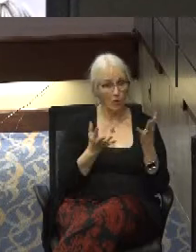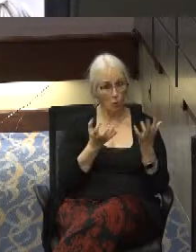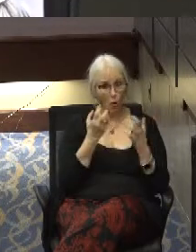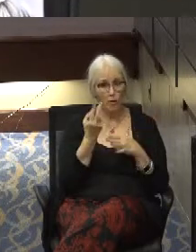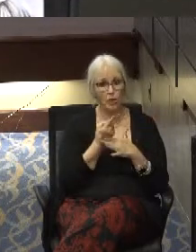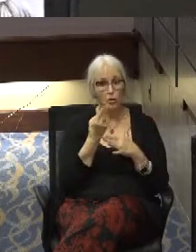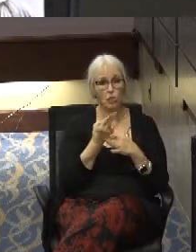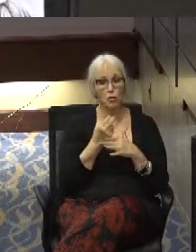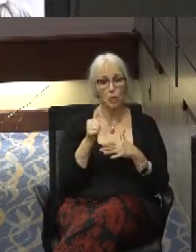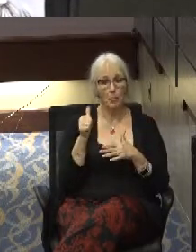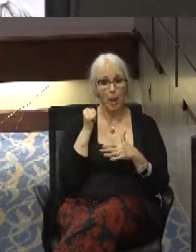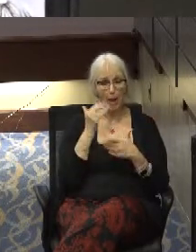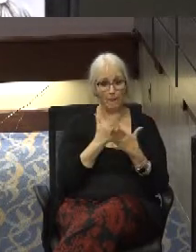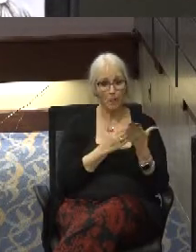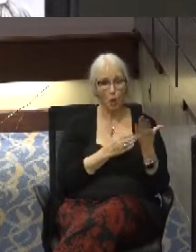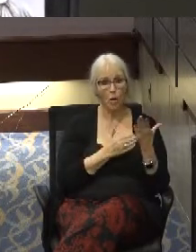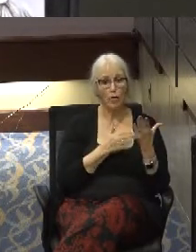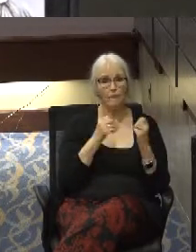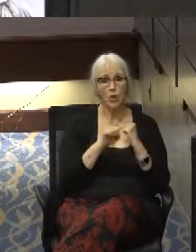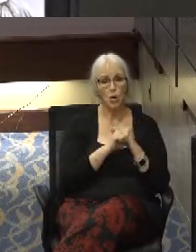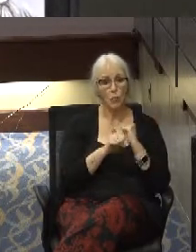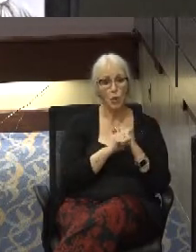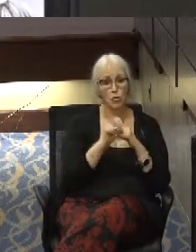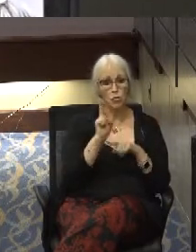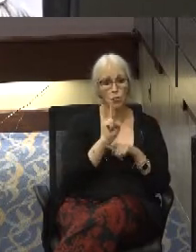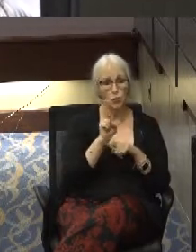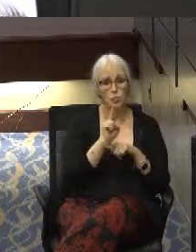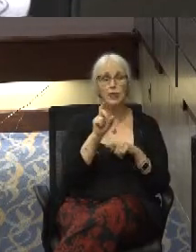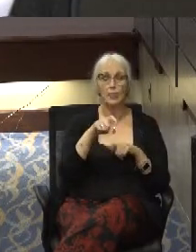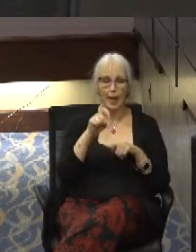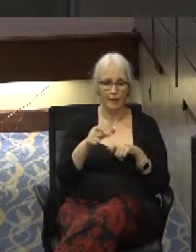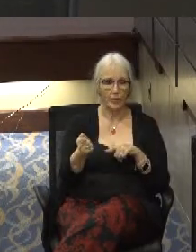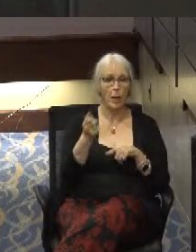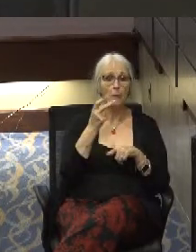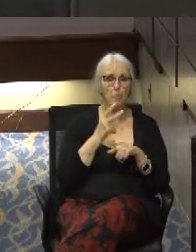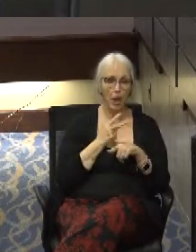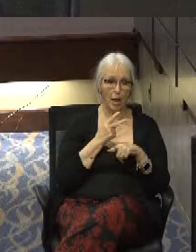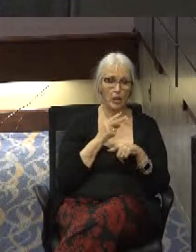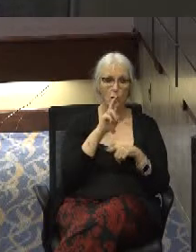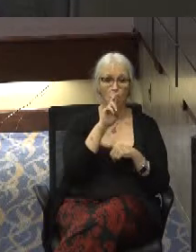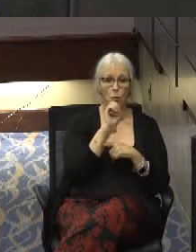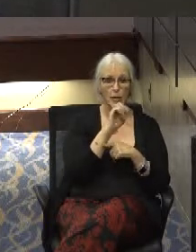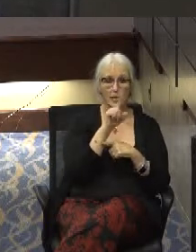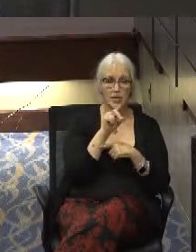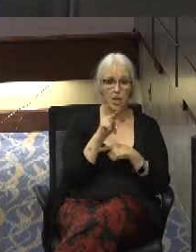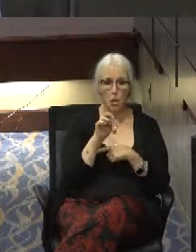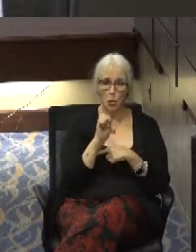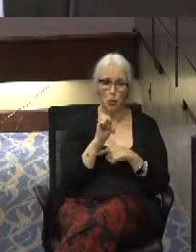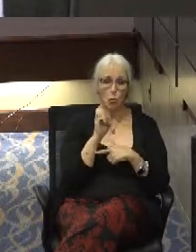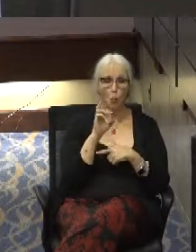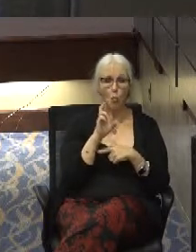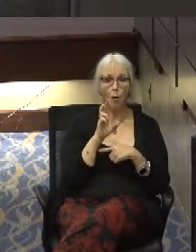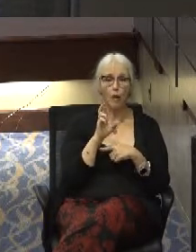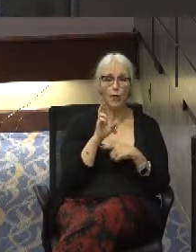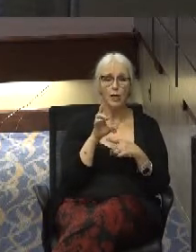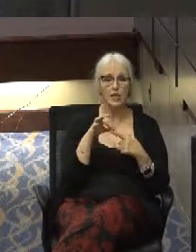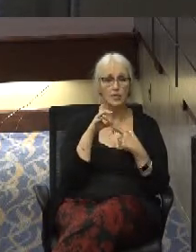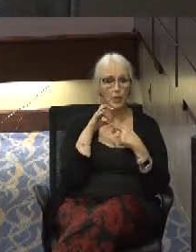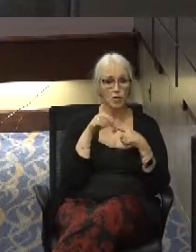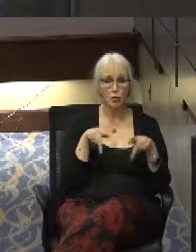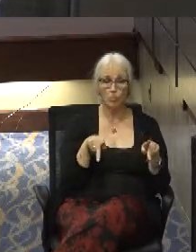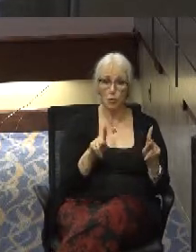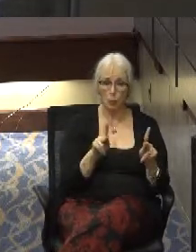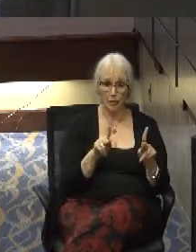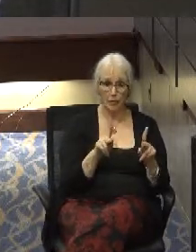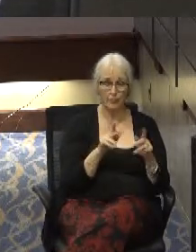the rear portion of the property for any commercial use, then yes, he would have to come back and either rezone, or if it's allowed by special permit, then apply for a